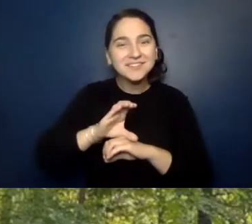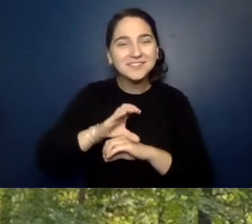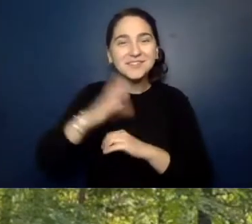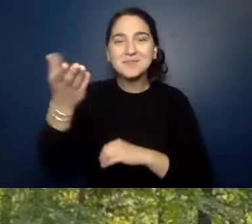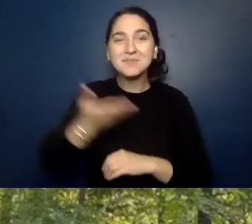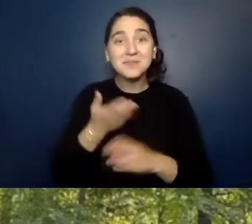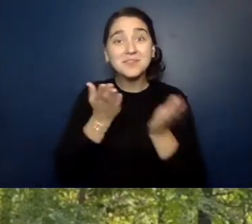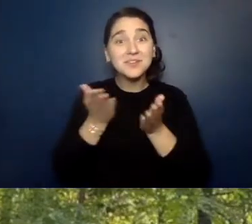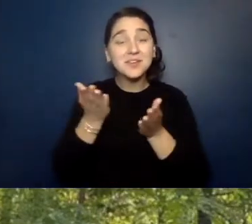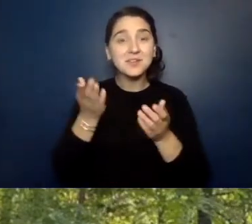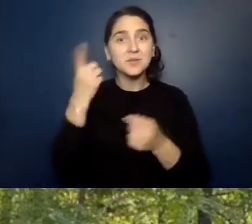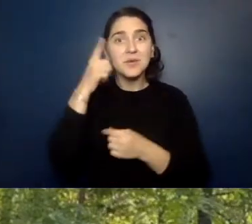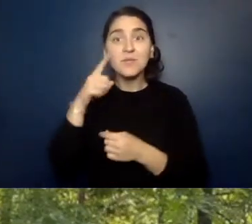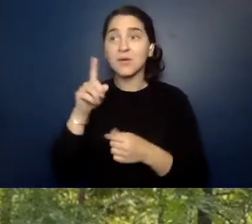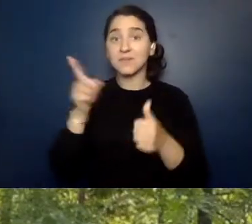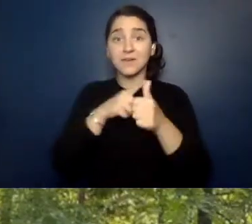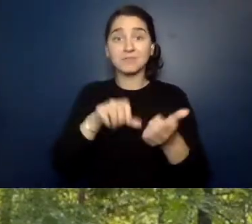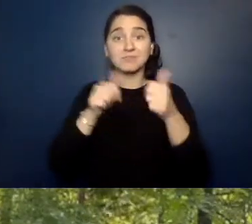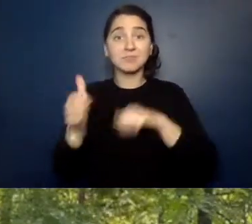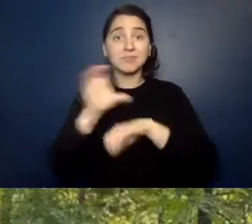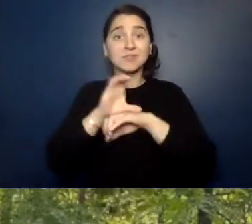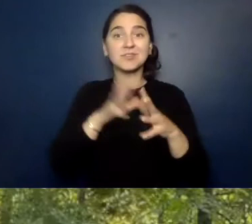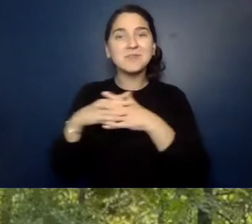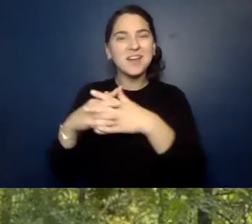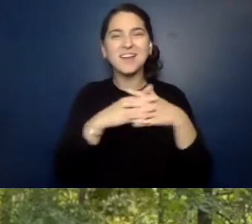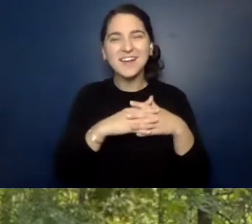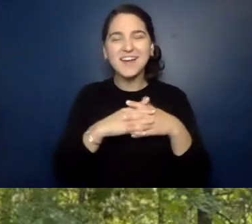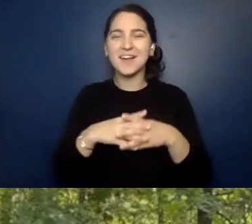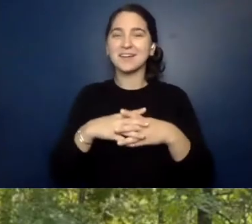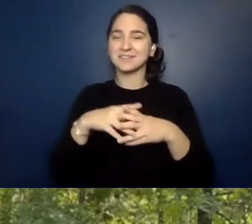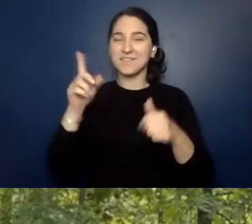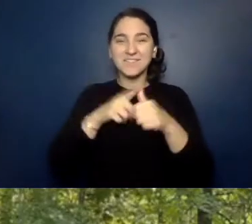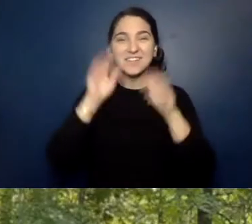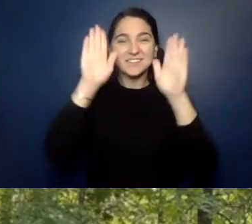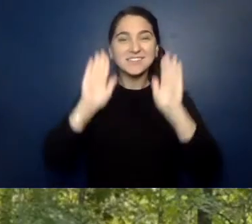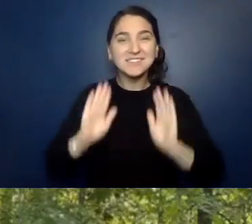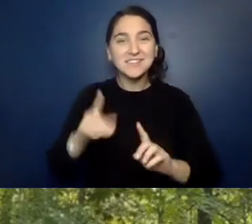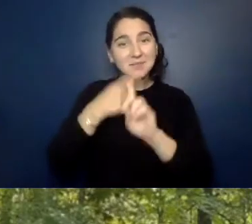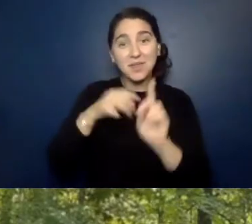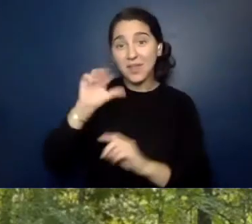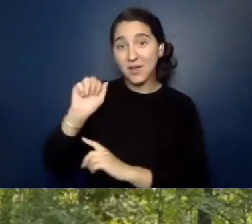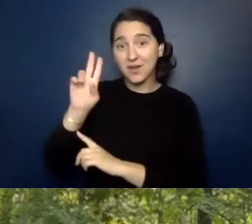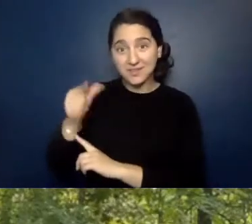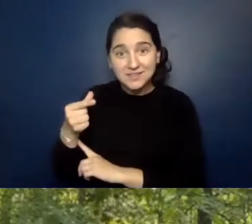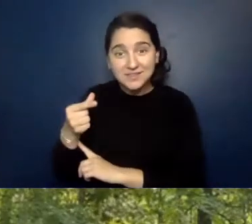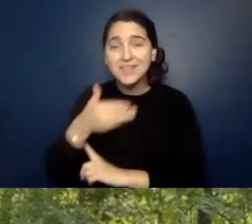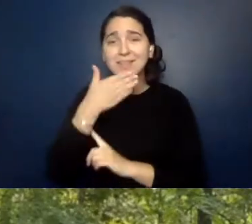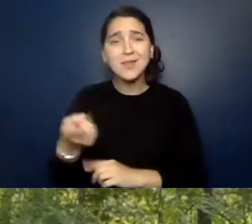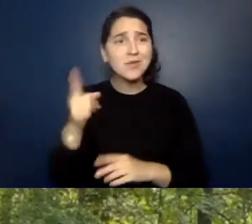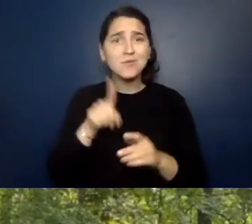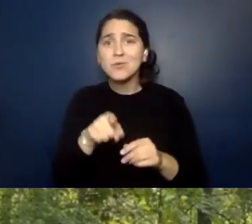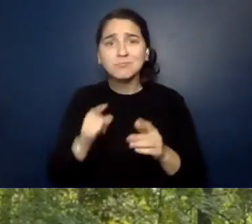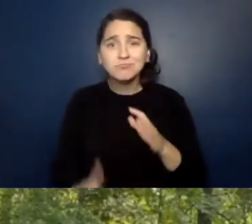Greetings, church, and welcome to this service of the First Baptist Church in America on this first Sunday in August. Thank you for joining us for this